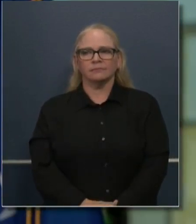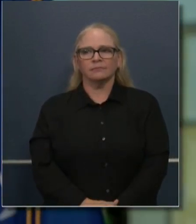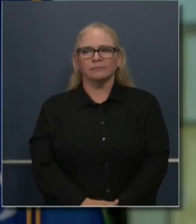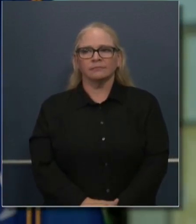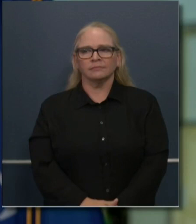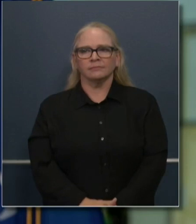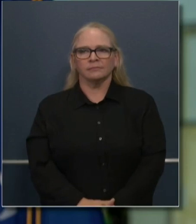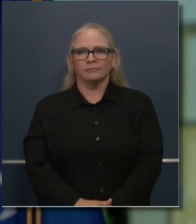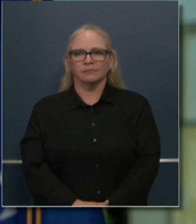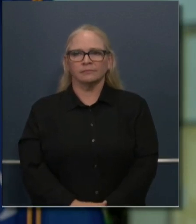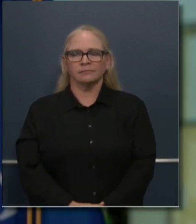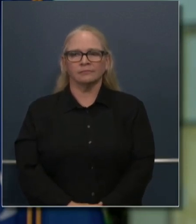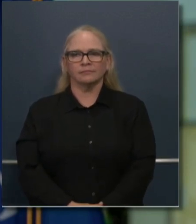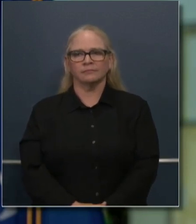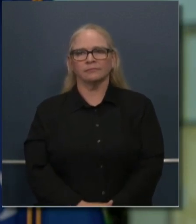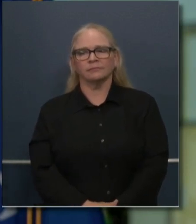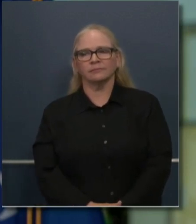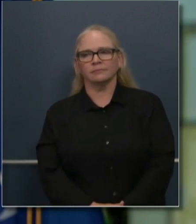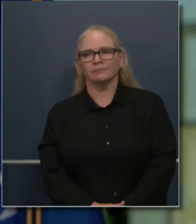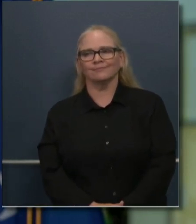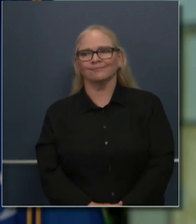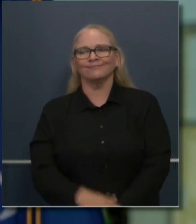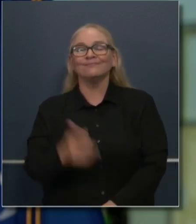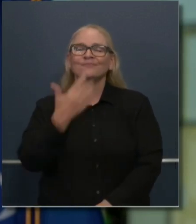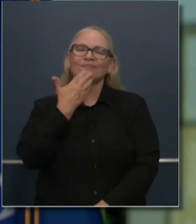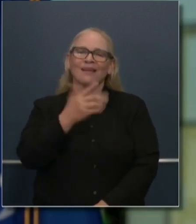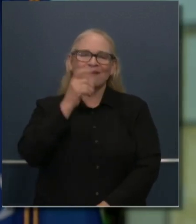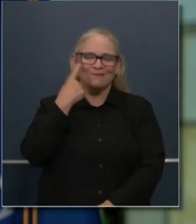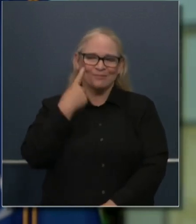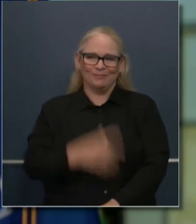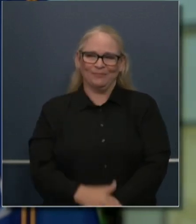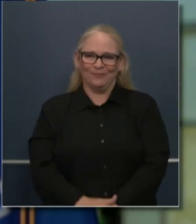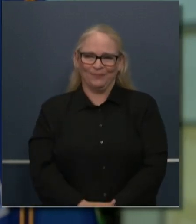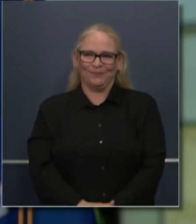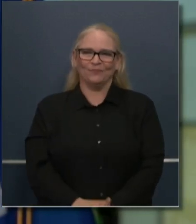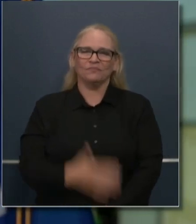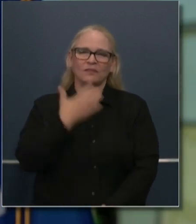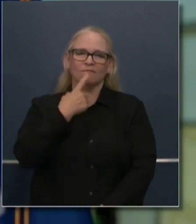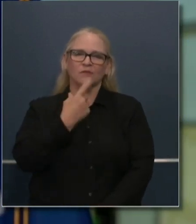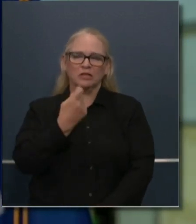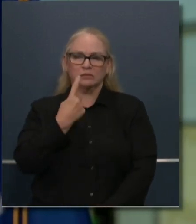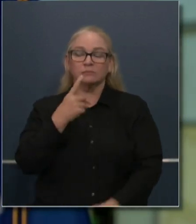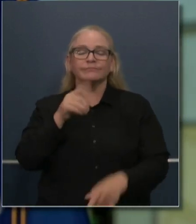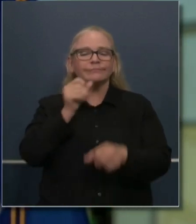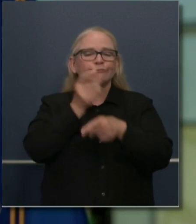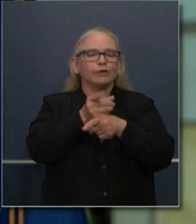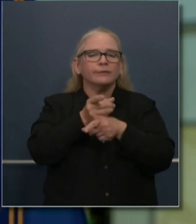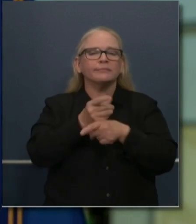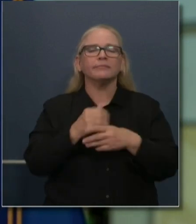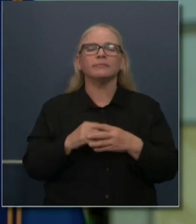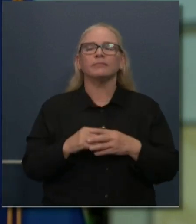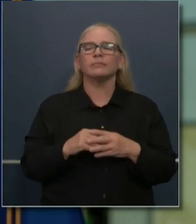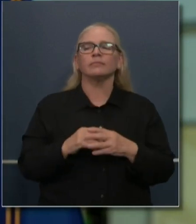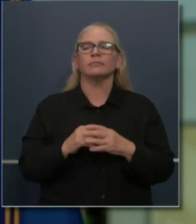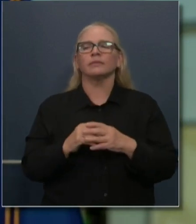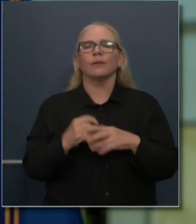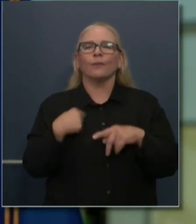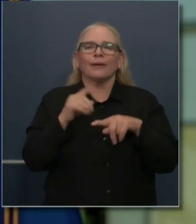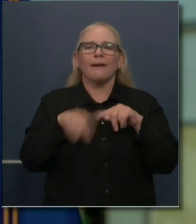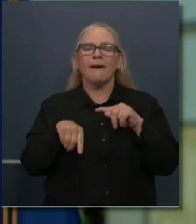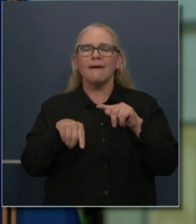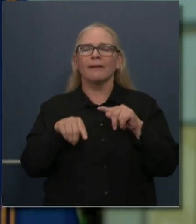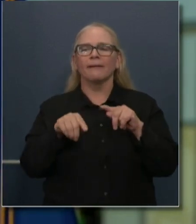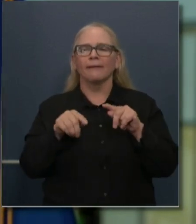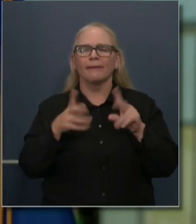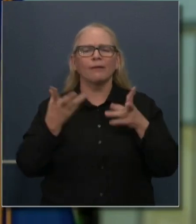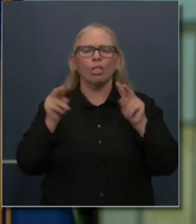Thank you, Governor, and thank you for the question. Indeed, as the Governor describes, we don't live in the aggregate. The R effective